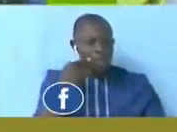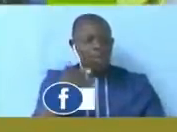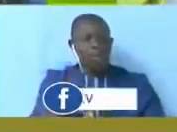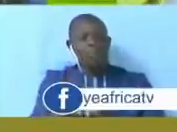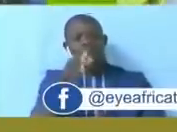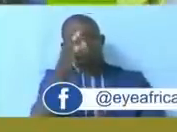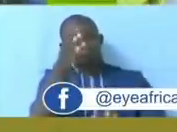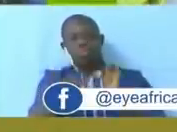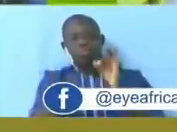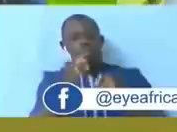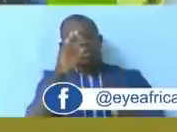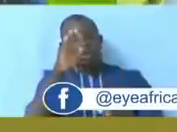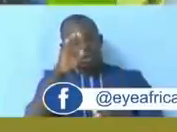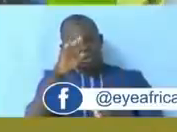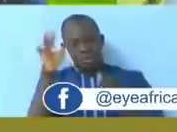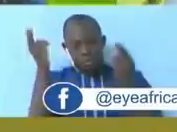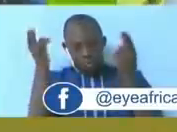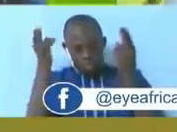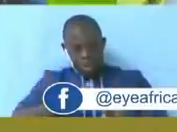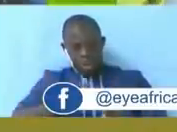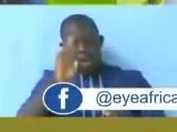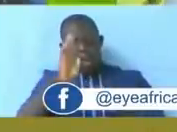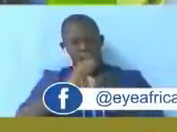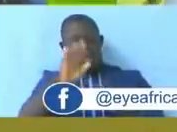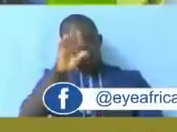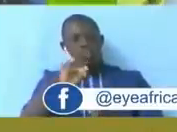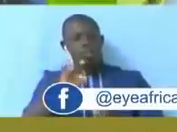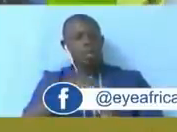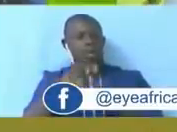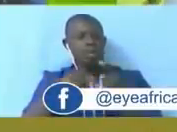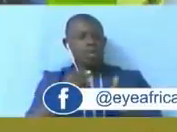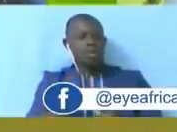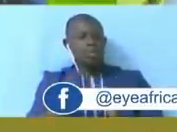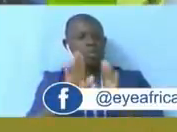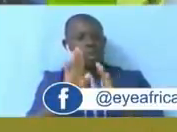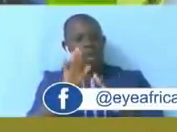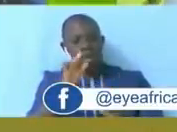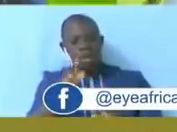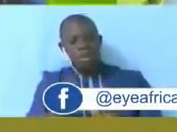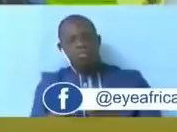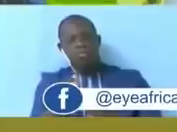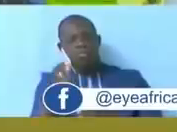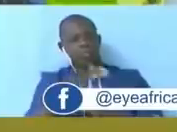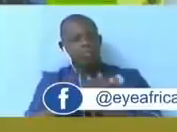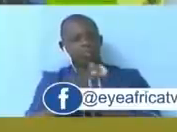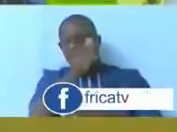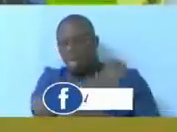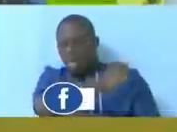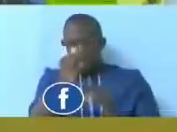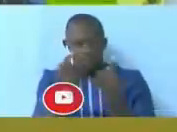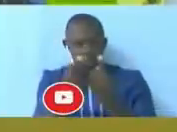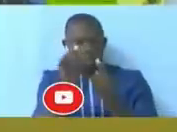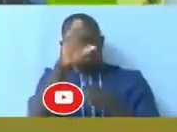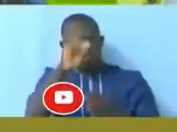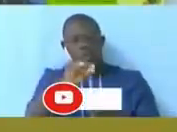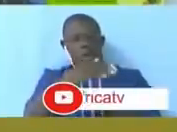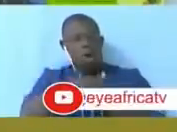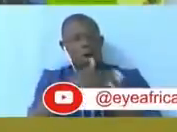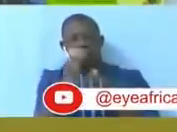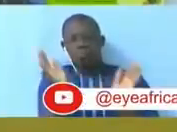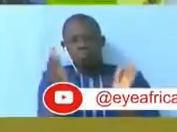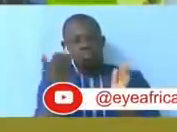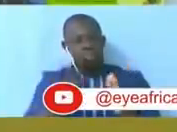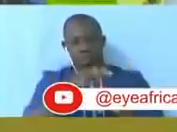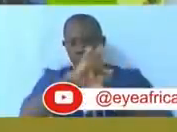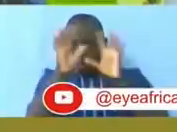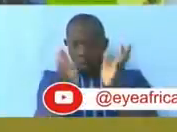as a matter of fact, the whole conduct of the proceedings was done in the open. Ko ko anyanta nu nyame ko sikidio